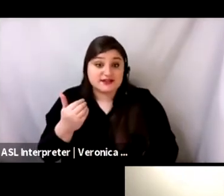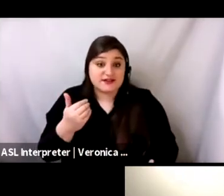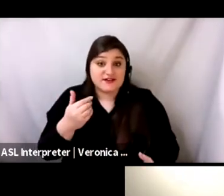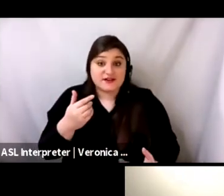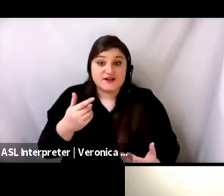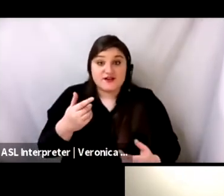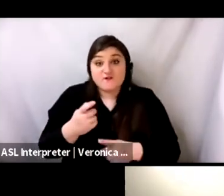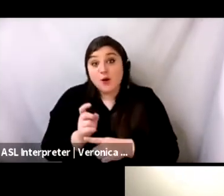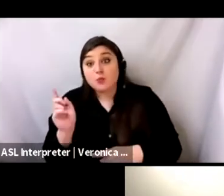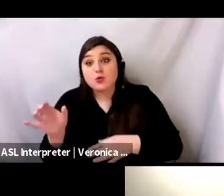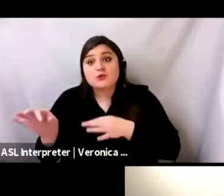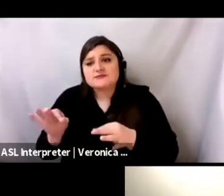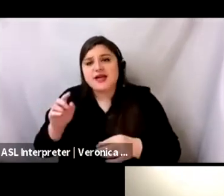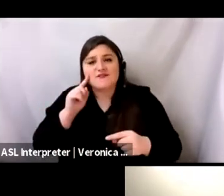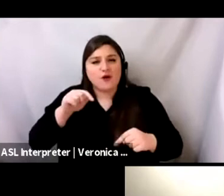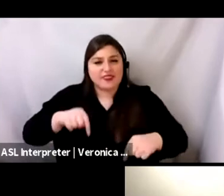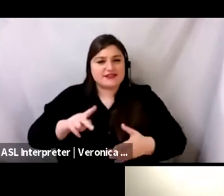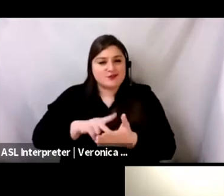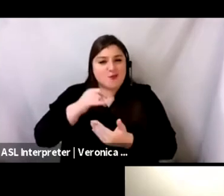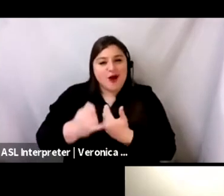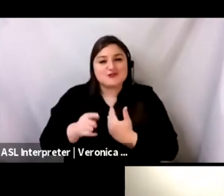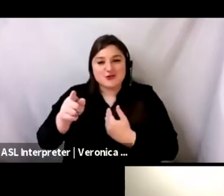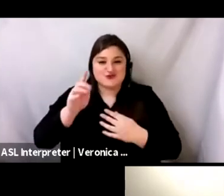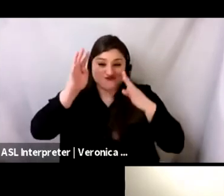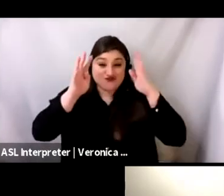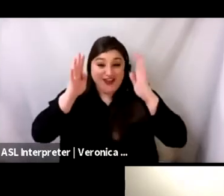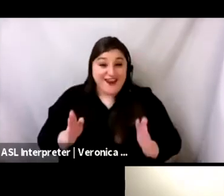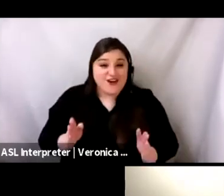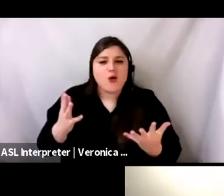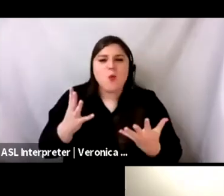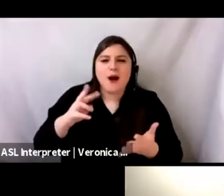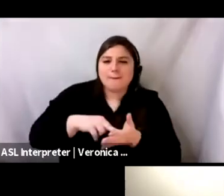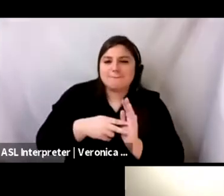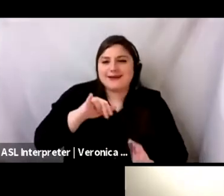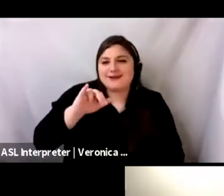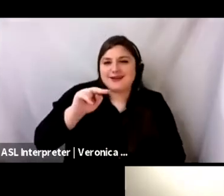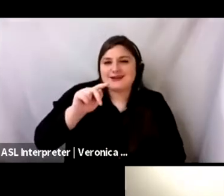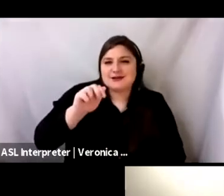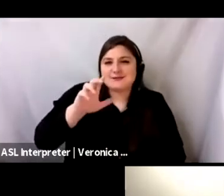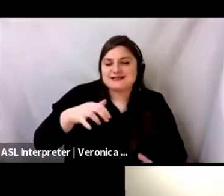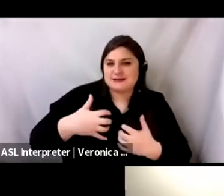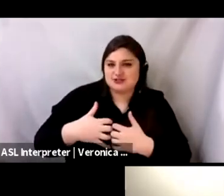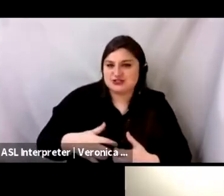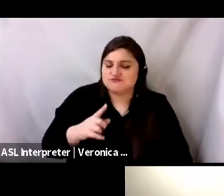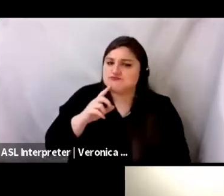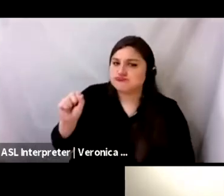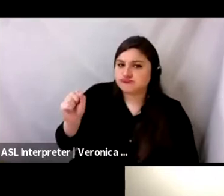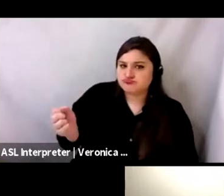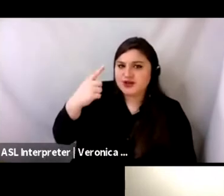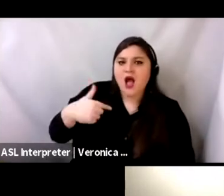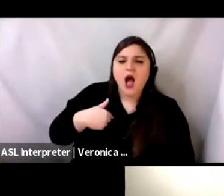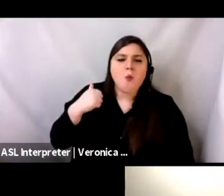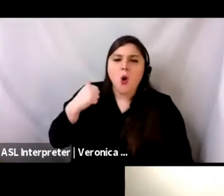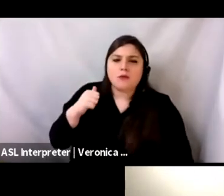this project, just briefly, like, what is the intimacy machine? Yeah, sure. I won't be too long there because we've been a bit on